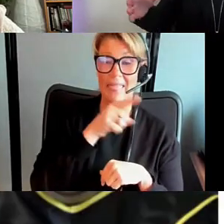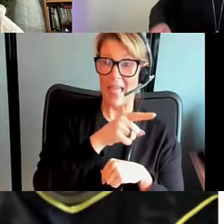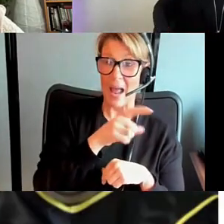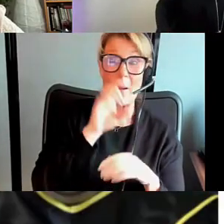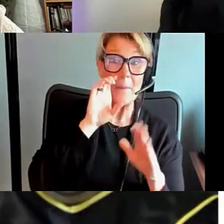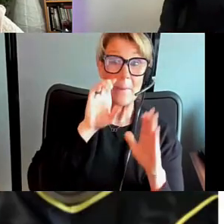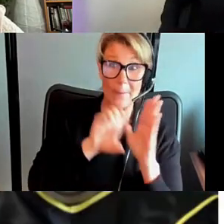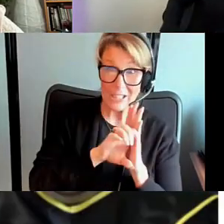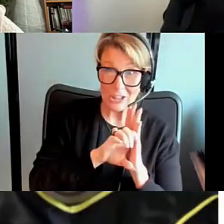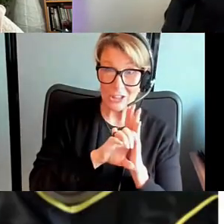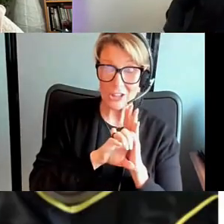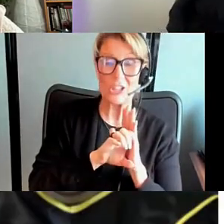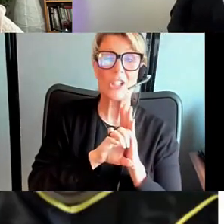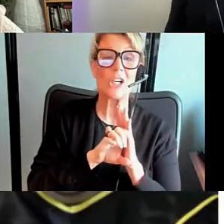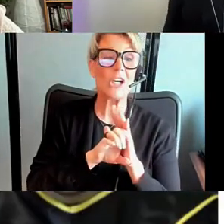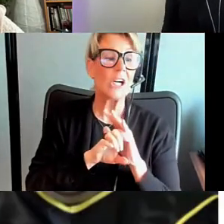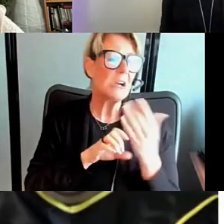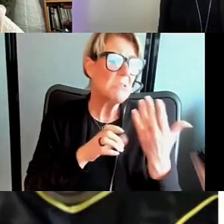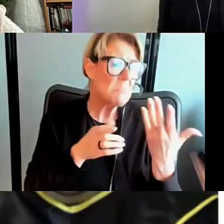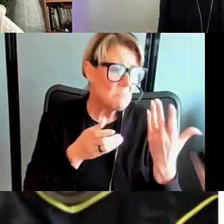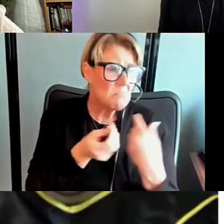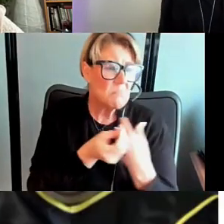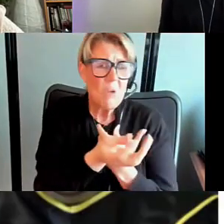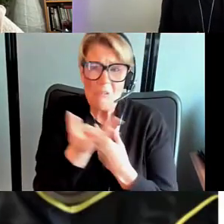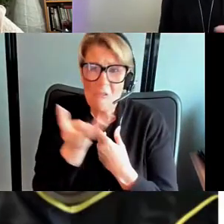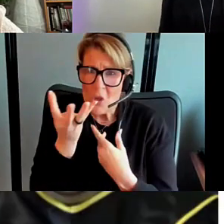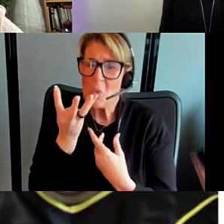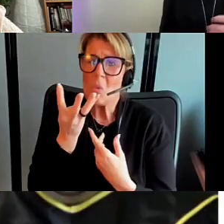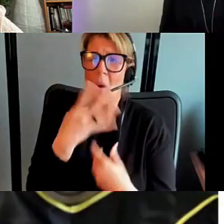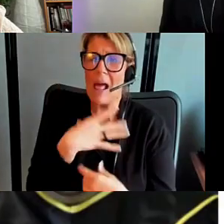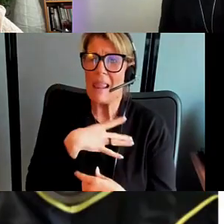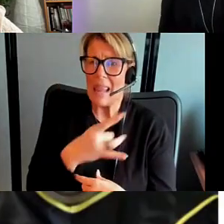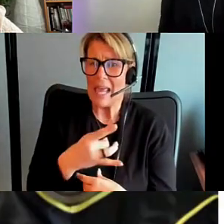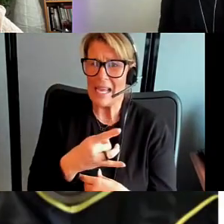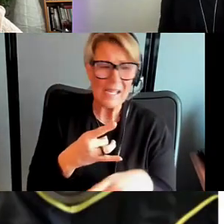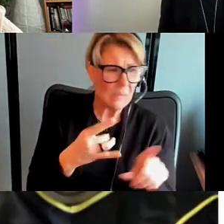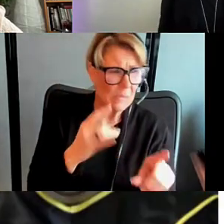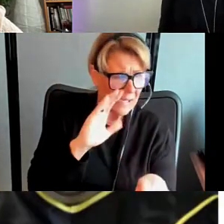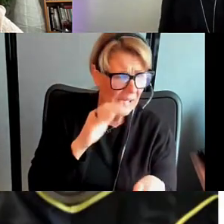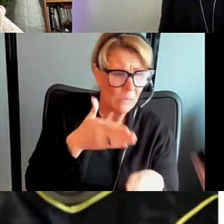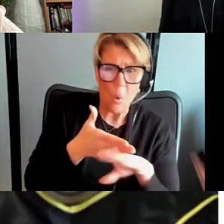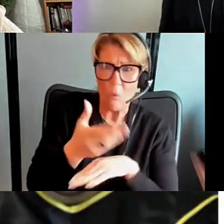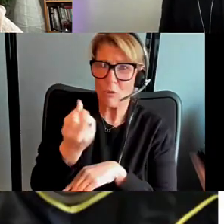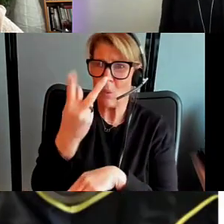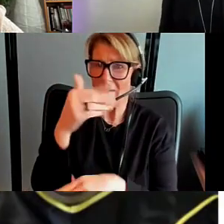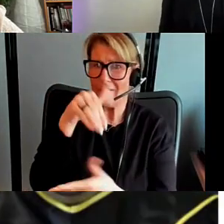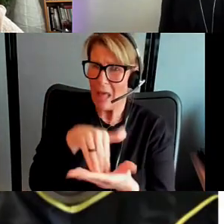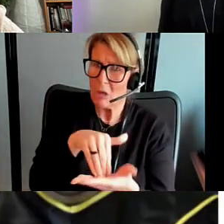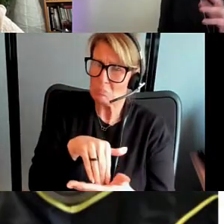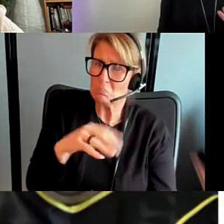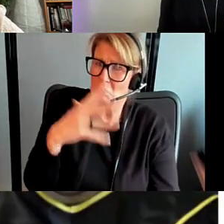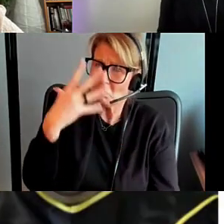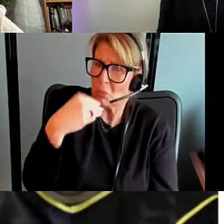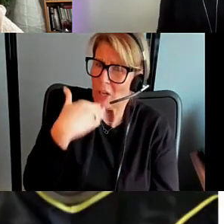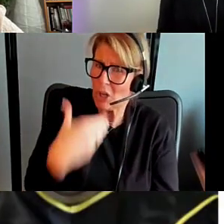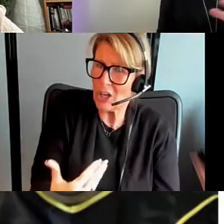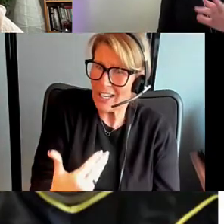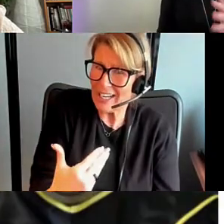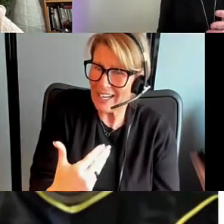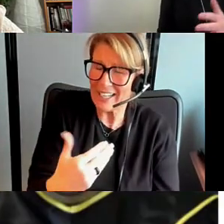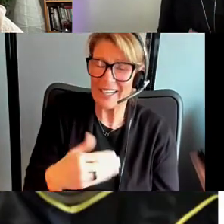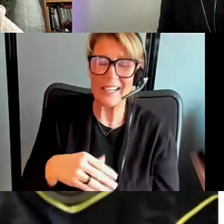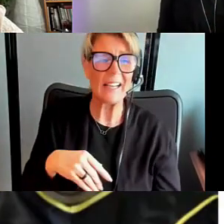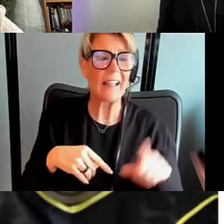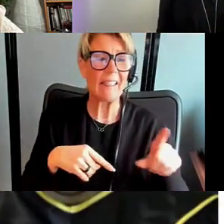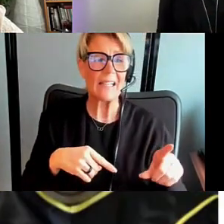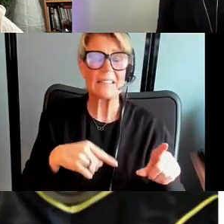like the most clicks on it, but it's over 12,000. To me, 12,000, it's free. This is husband